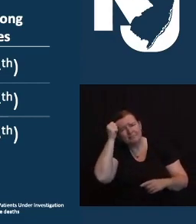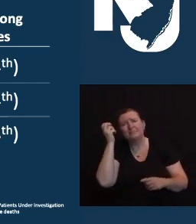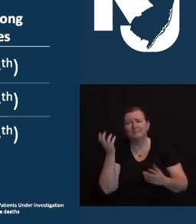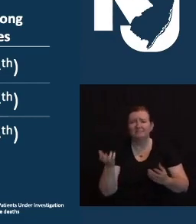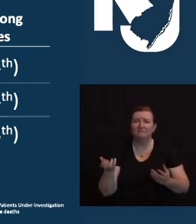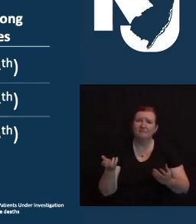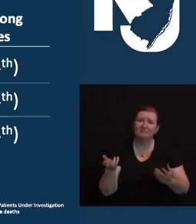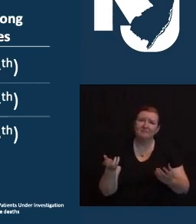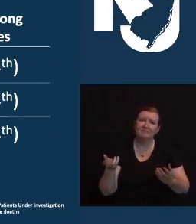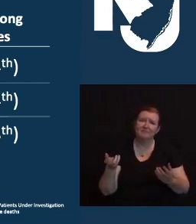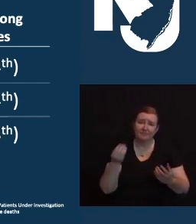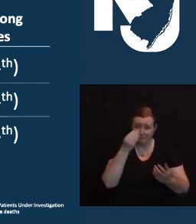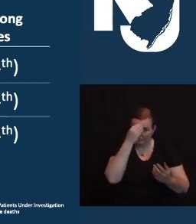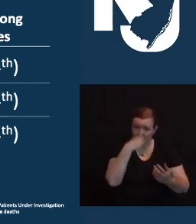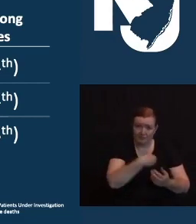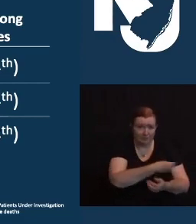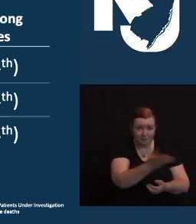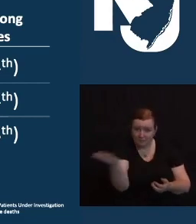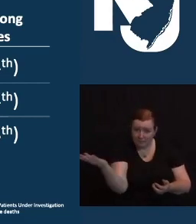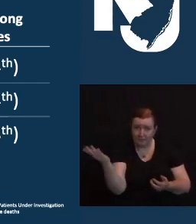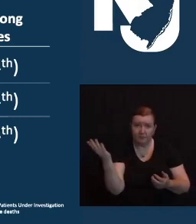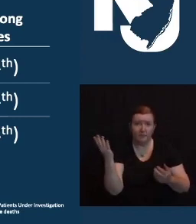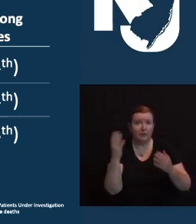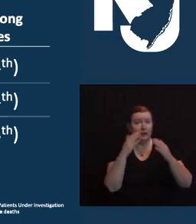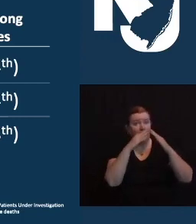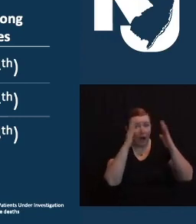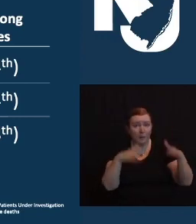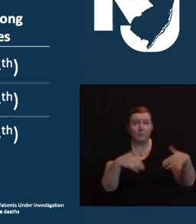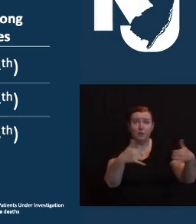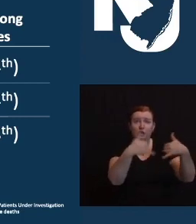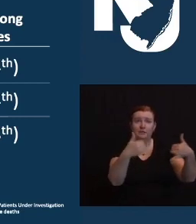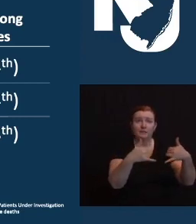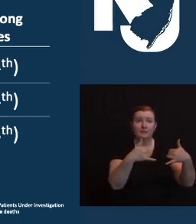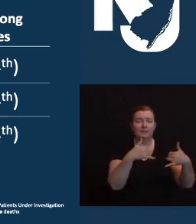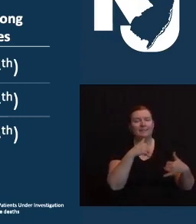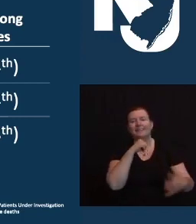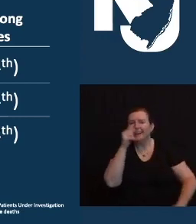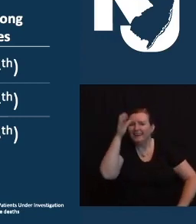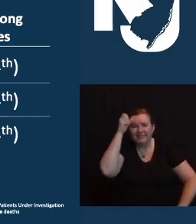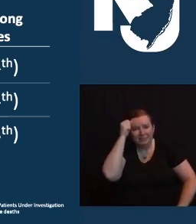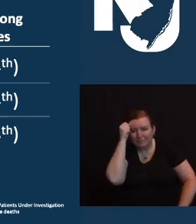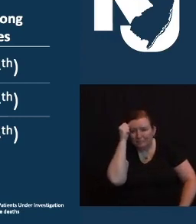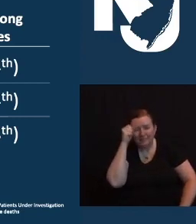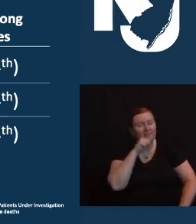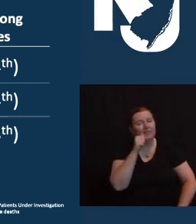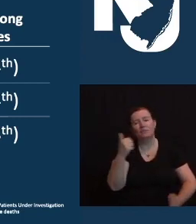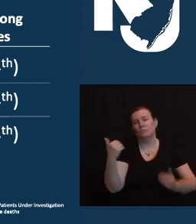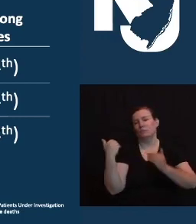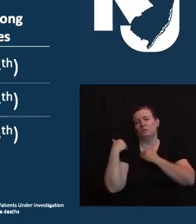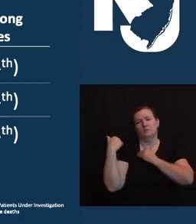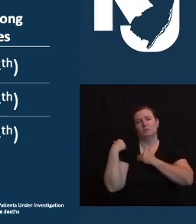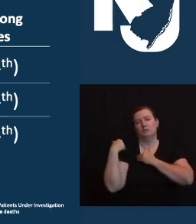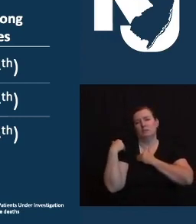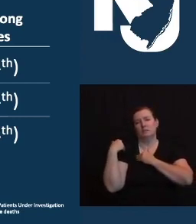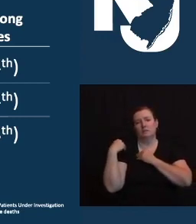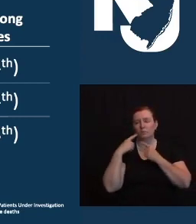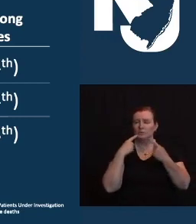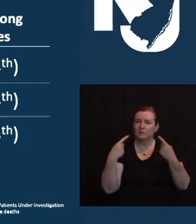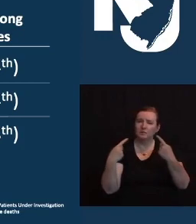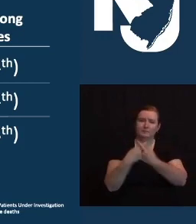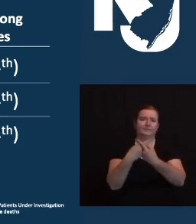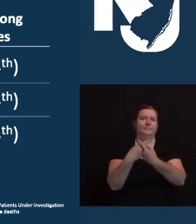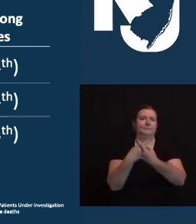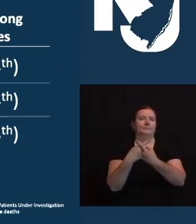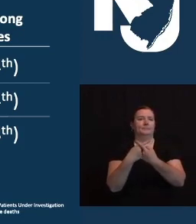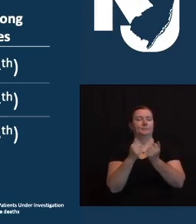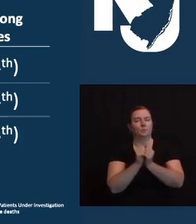neither anything about personal responsibility or common sense. They're at odds with both of those. You've been incredible, folks.